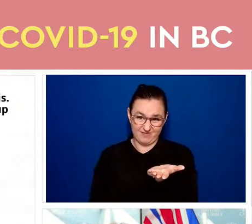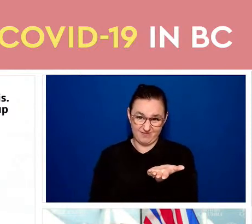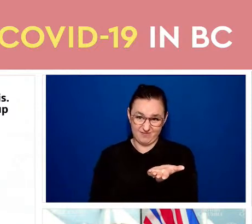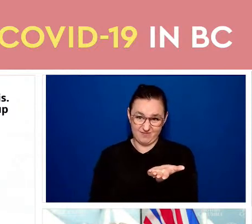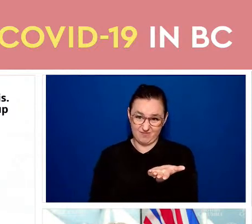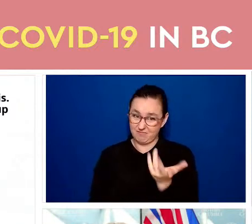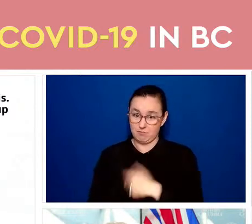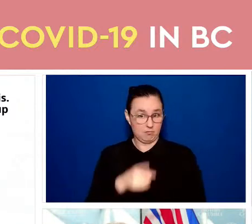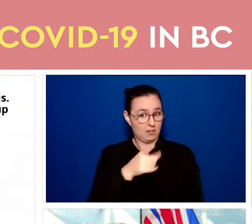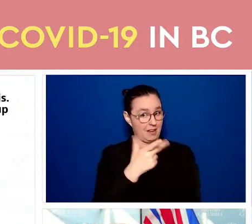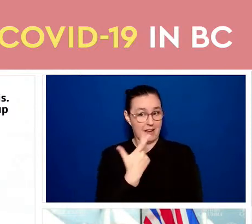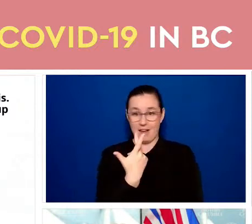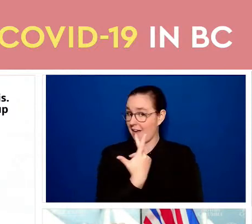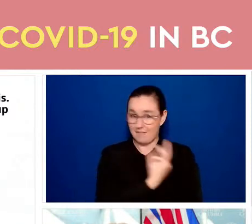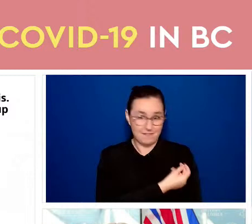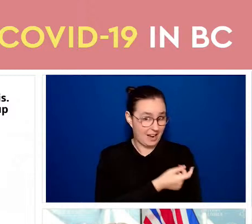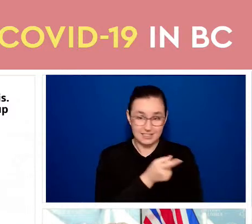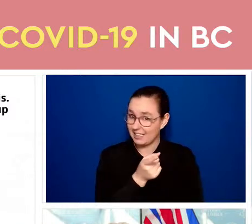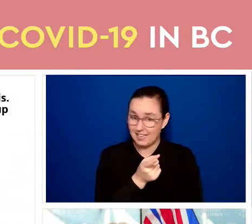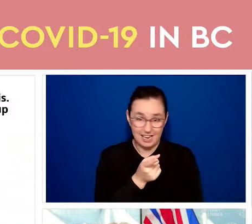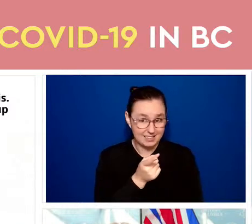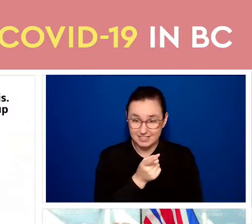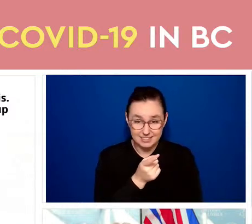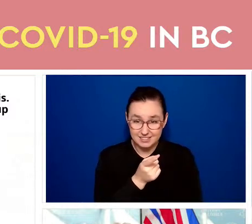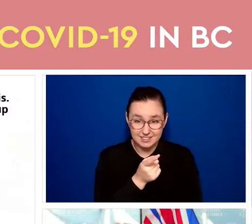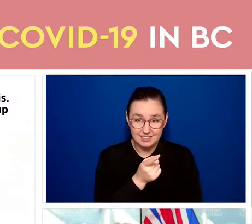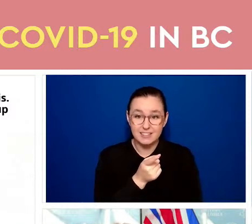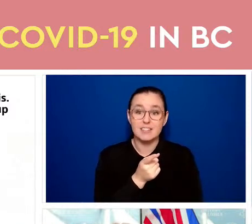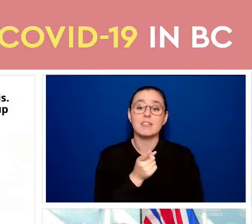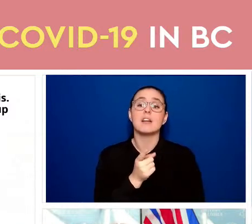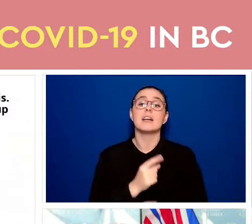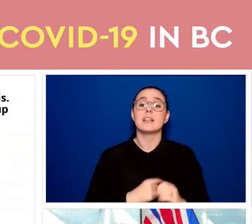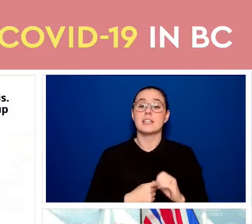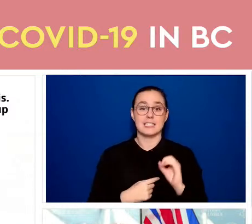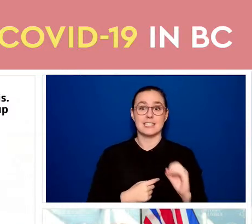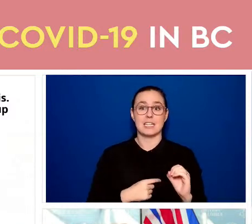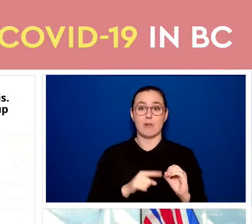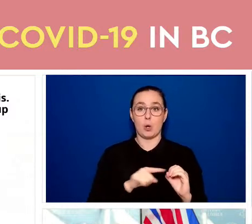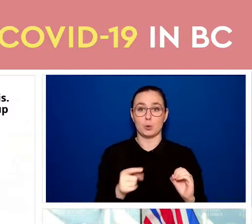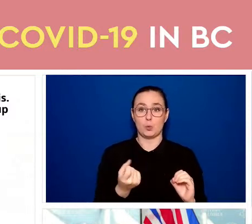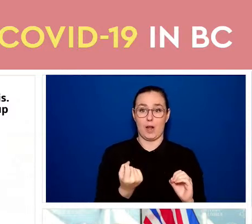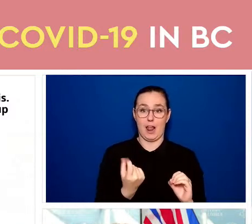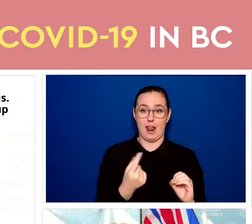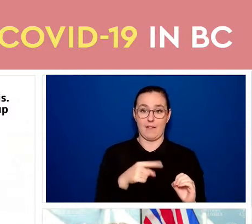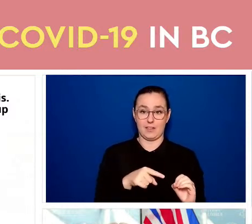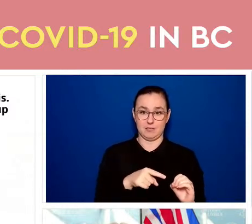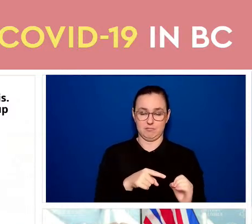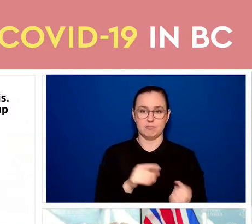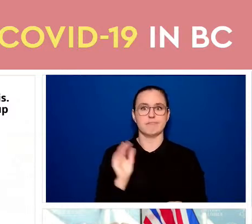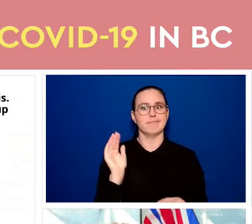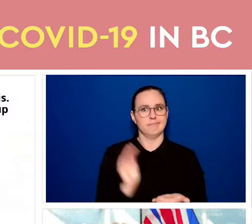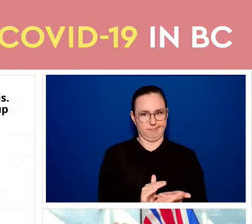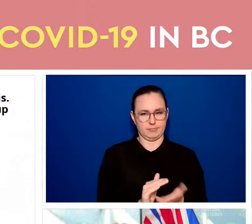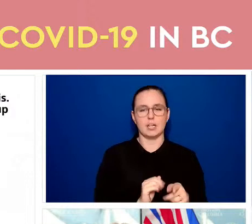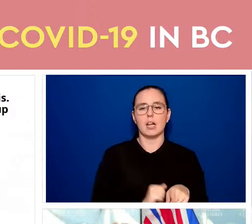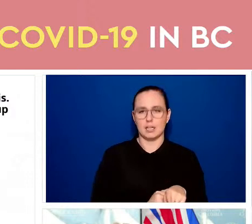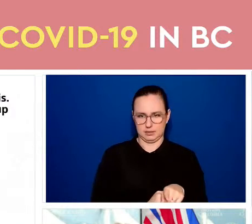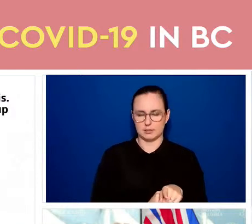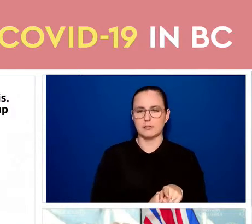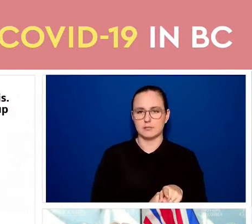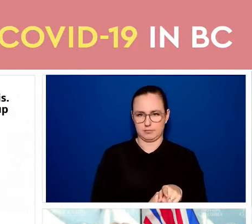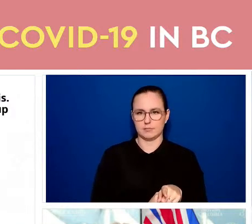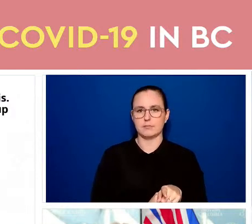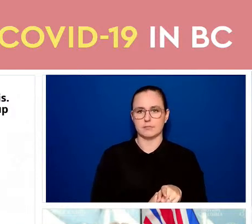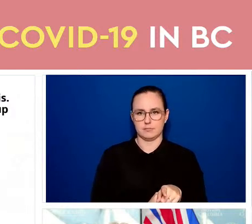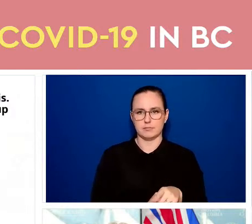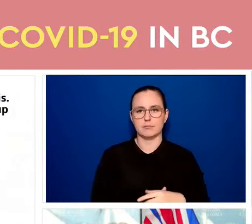the case rate is less in the 0 to 11-year-old age group. So that puts it in some perspective for us. And it